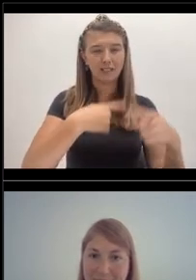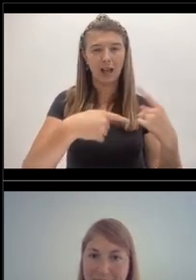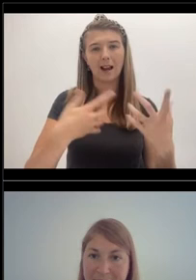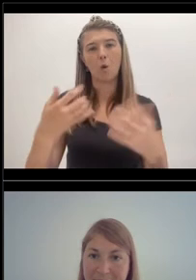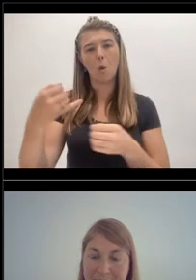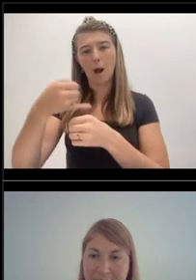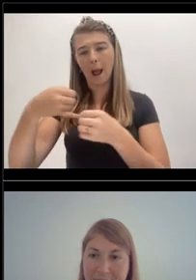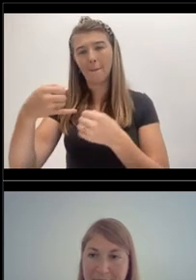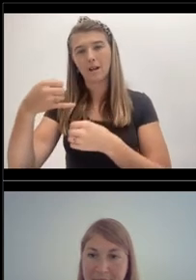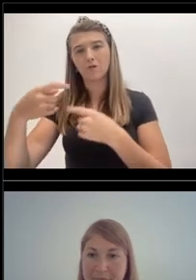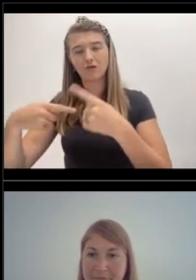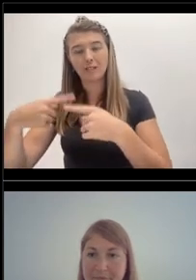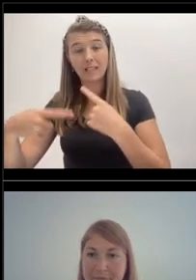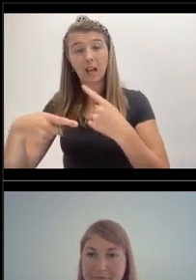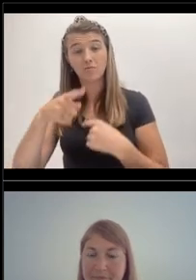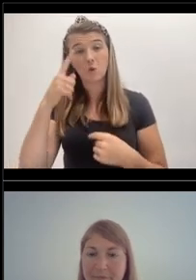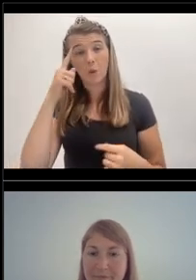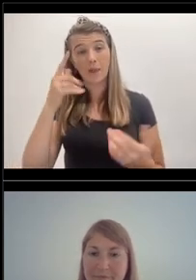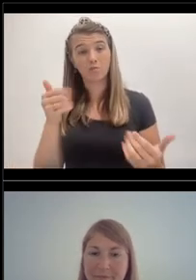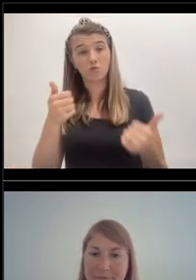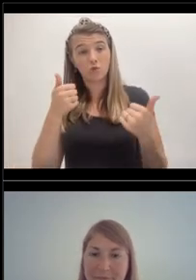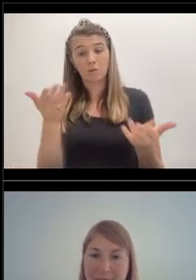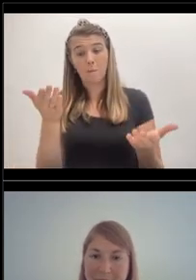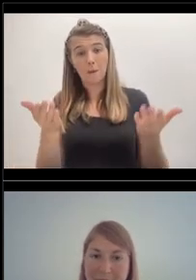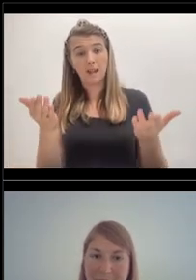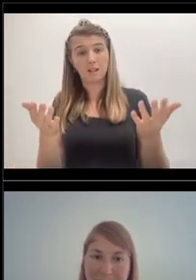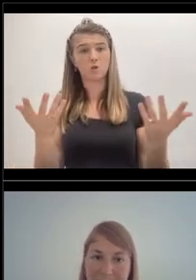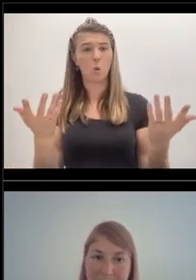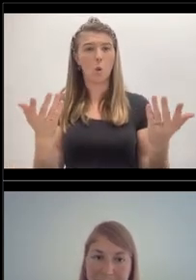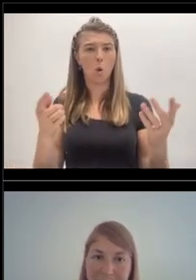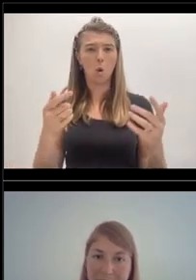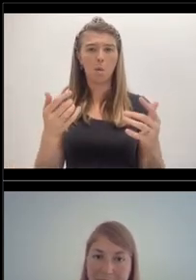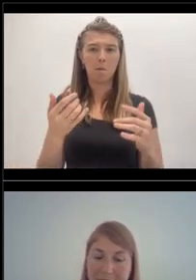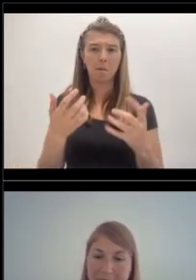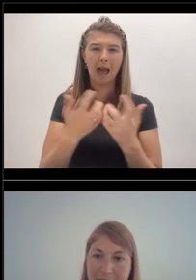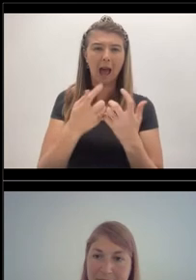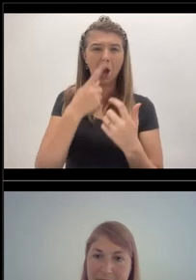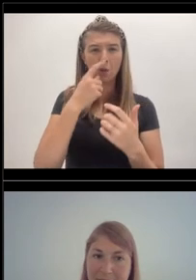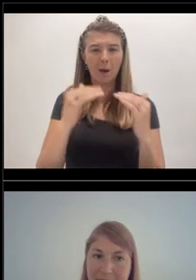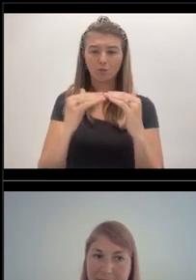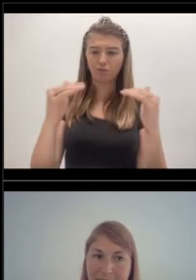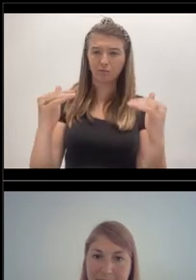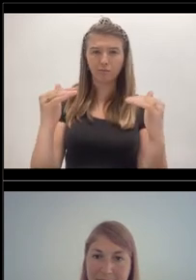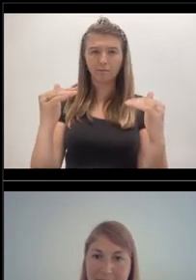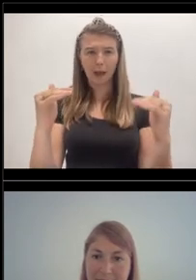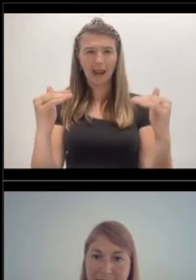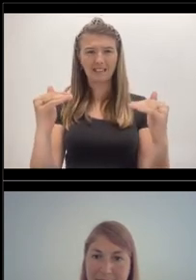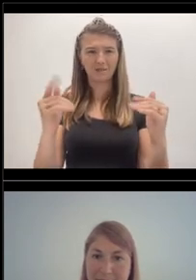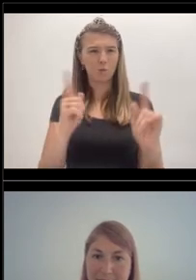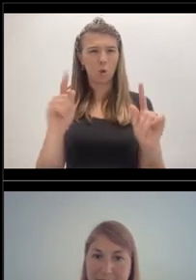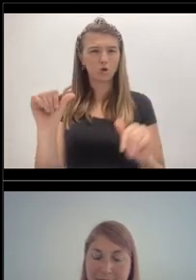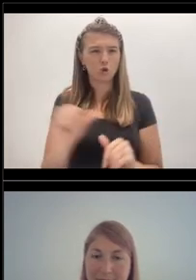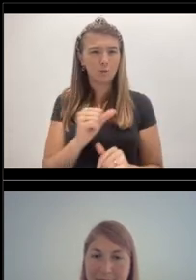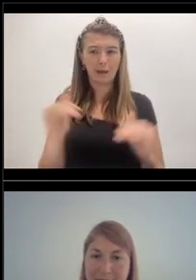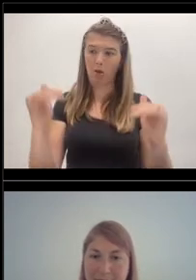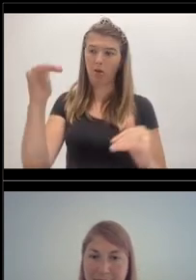solutions. Is there a good balance between those, or how might we approach working out what that balance should be? Sam, do you